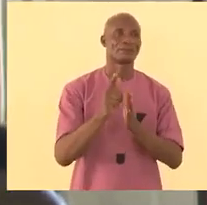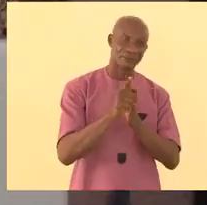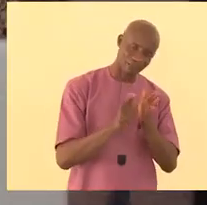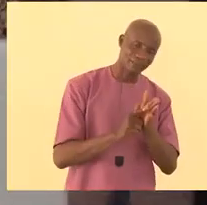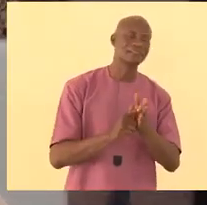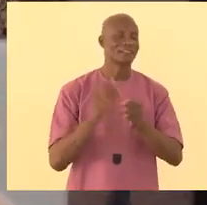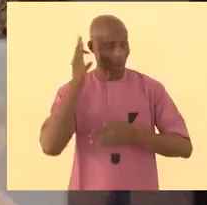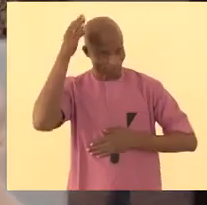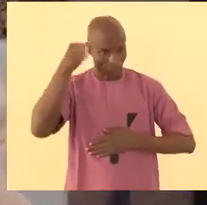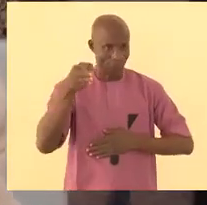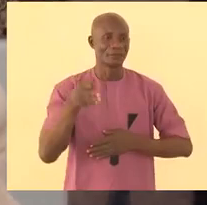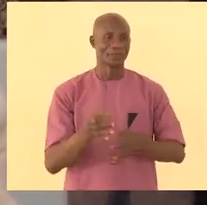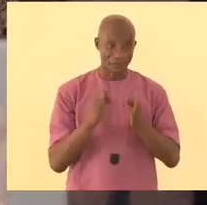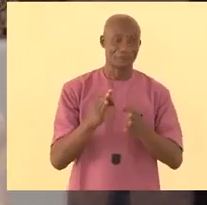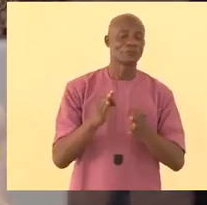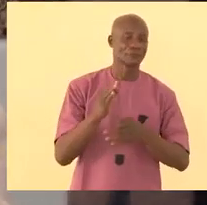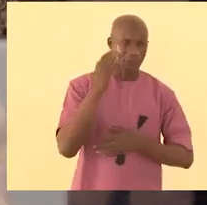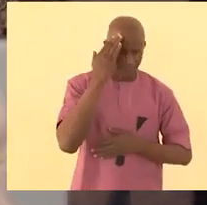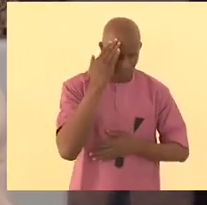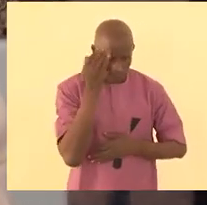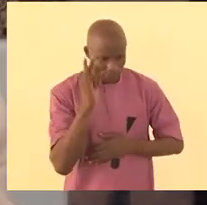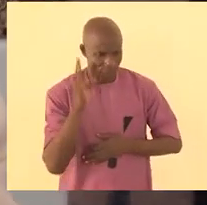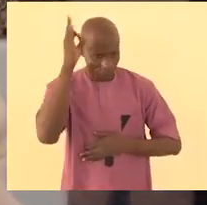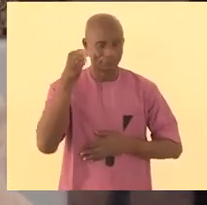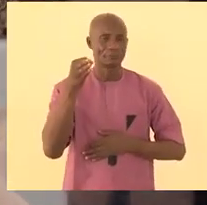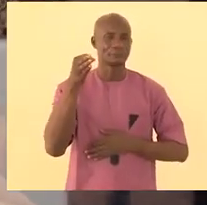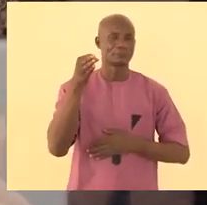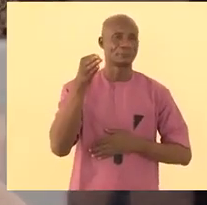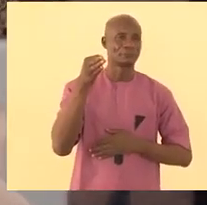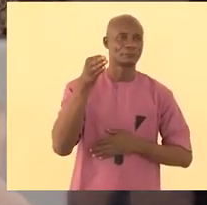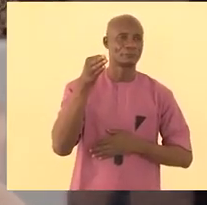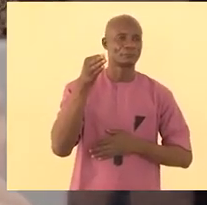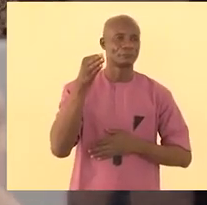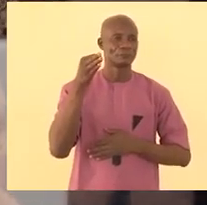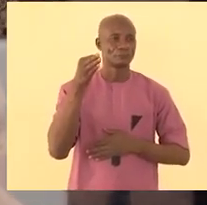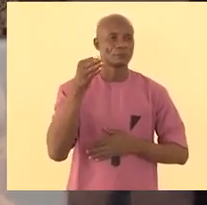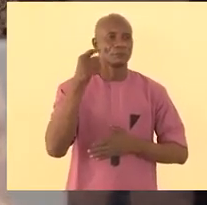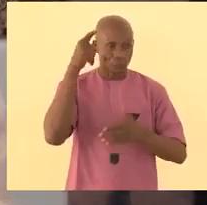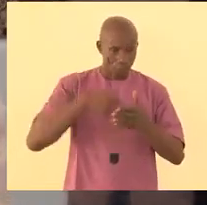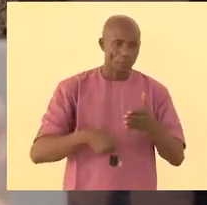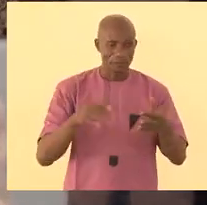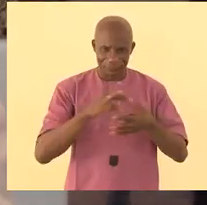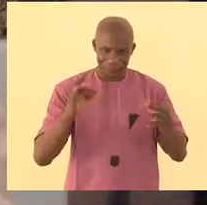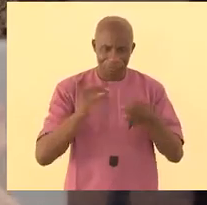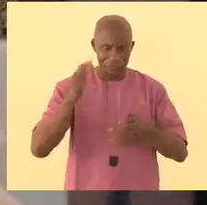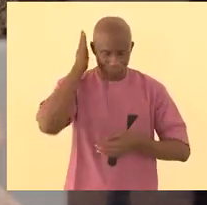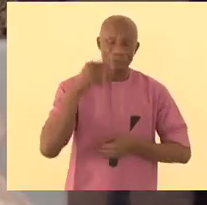and posterity. So if we are conscious of the legacy we leave behind, what story will people tell